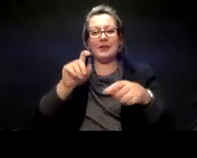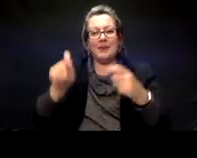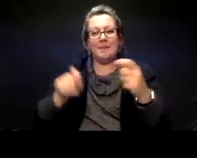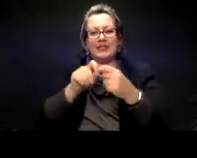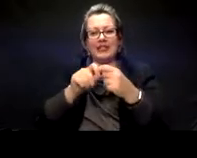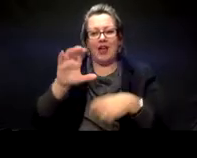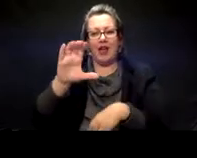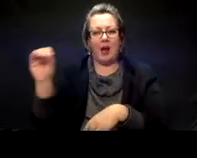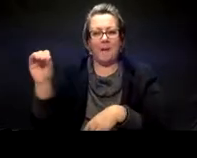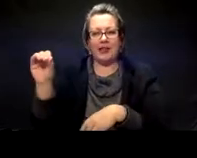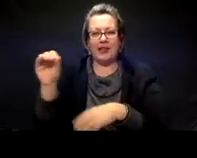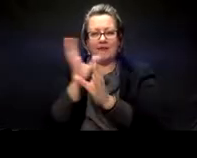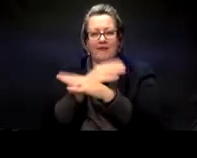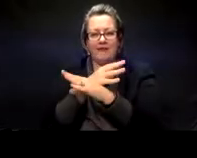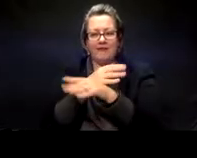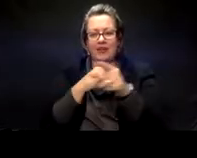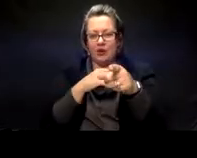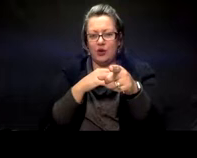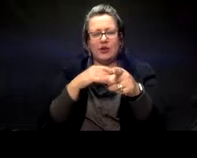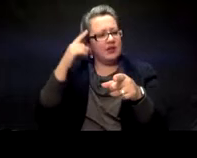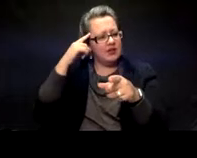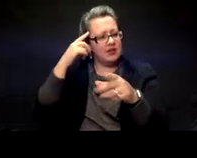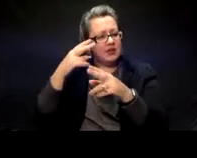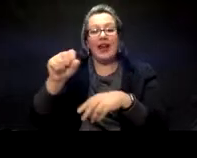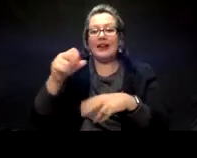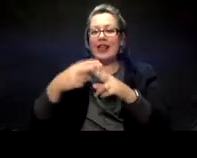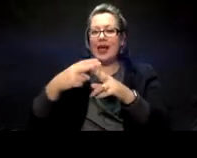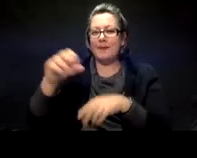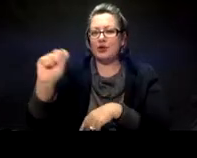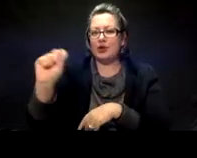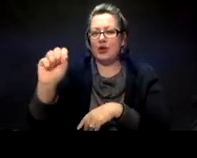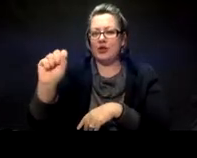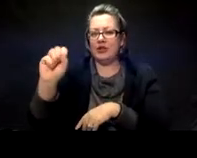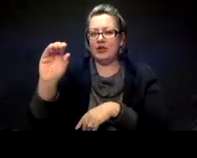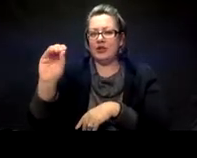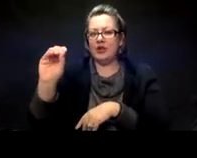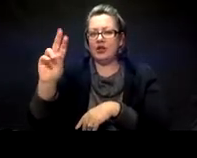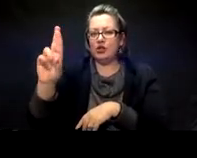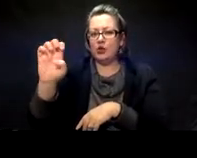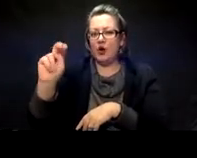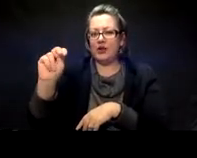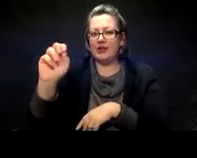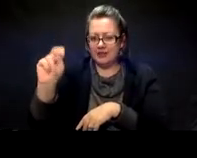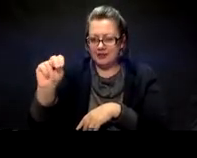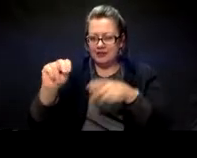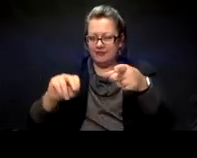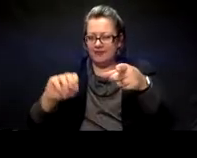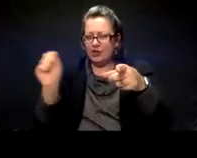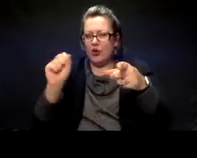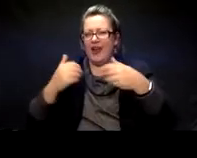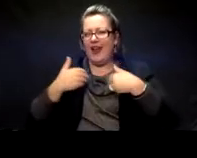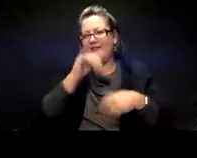And your video phone is already, with some companies, I believe Sorensen